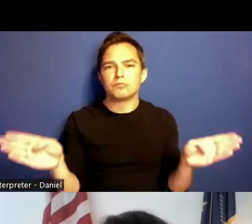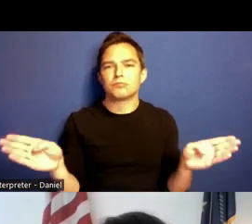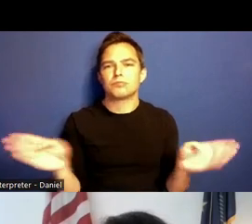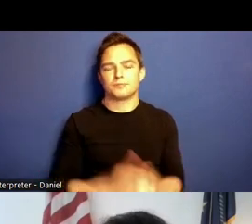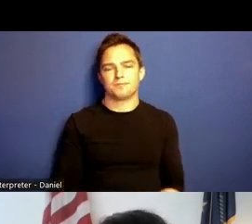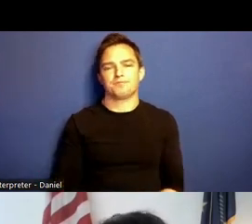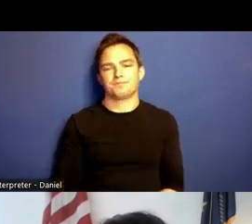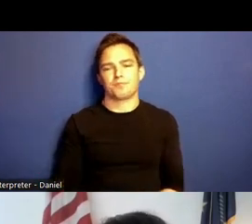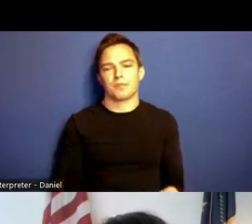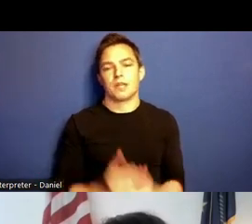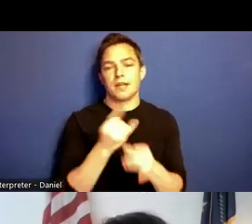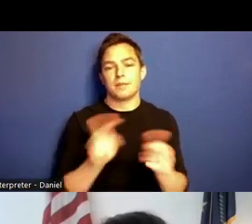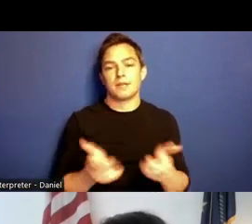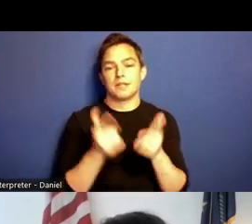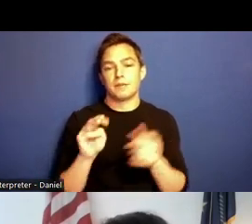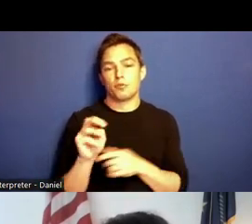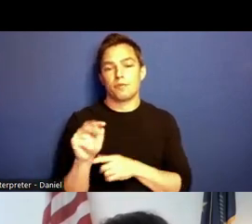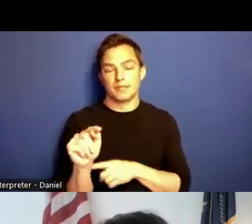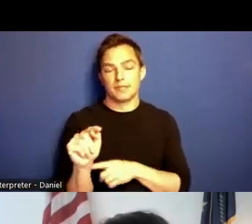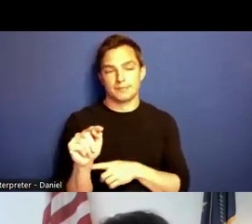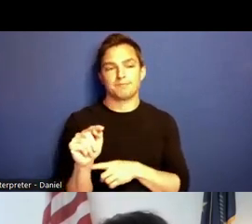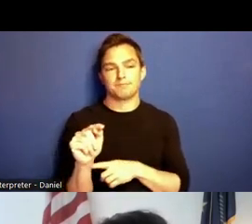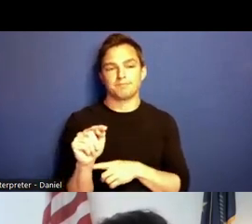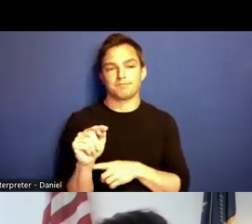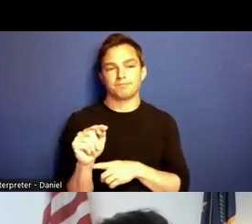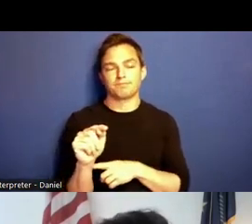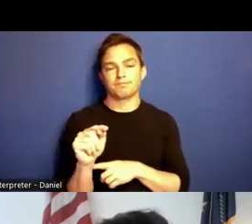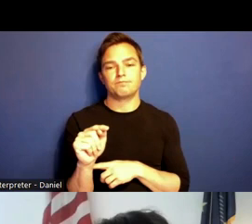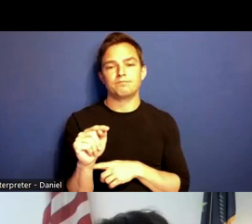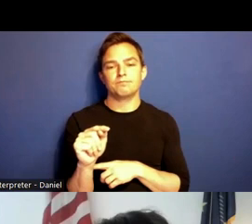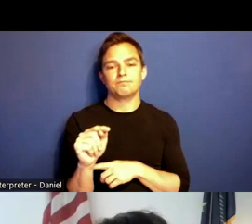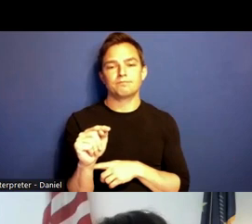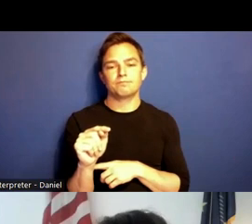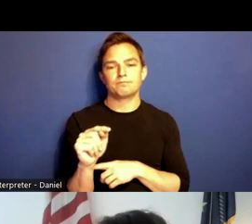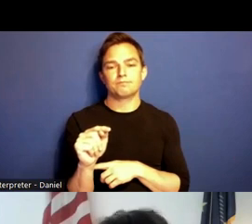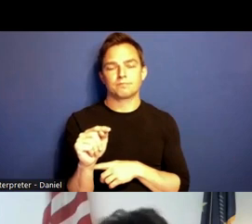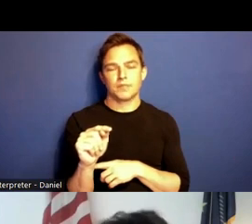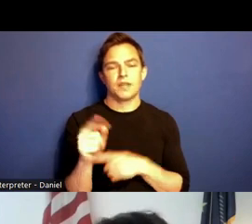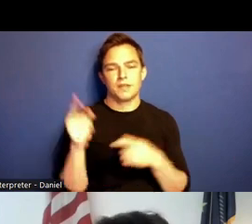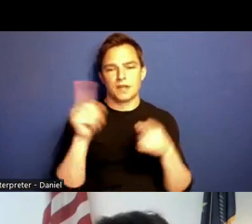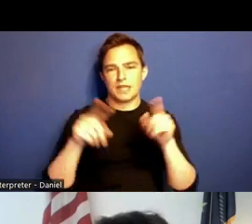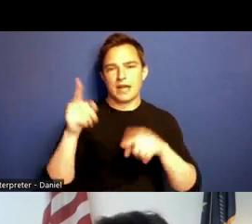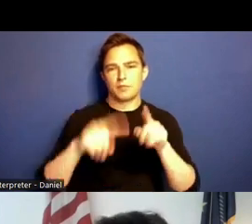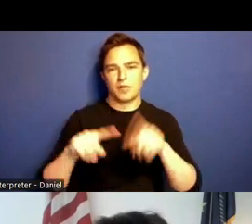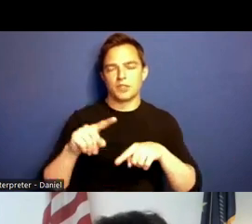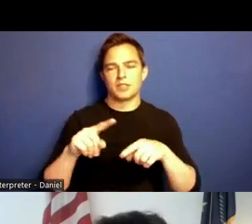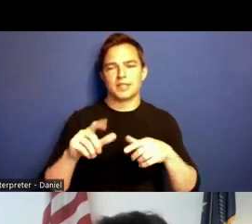The independent living movement and the collaboration that has existed,